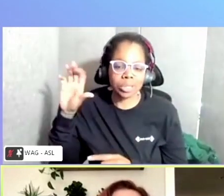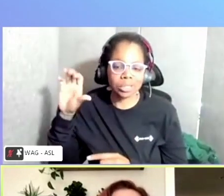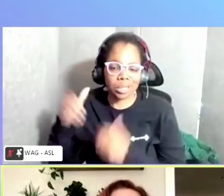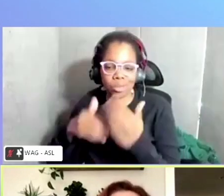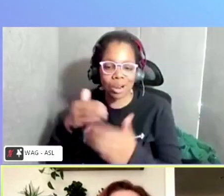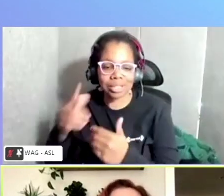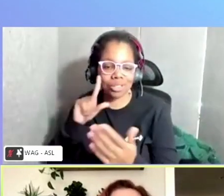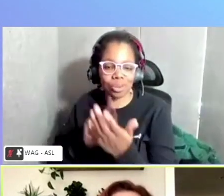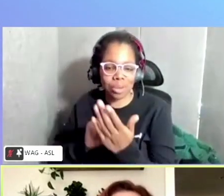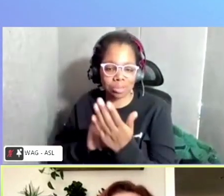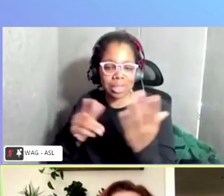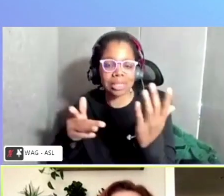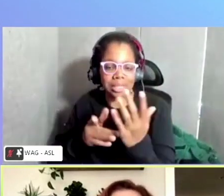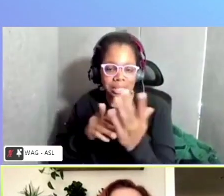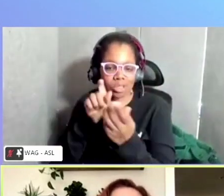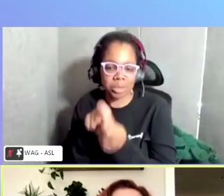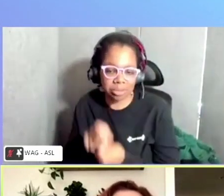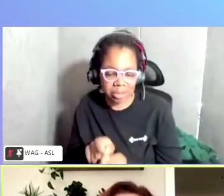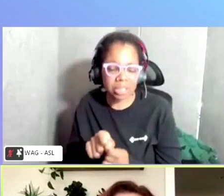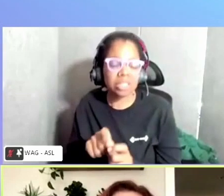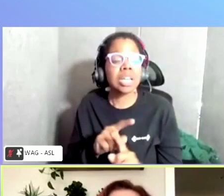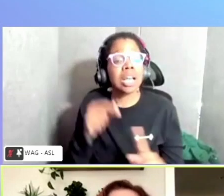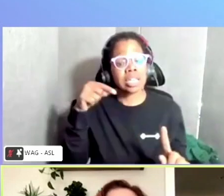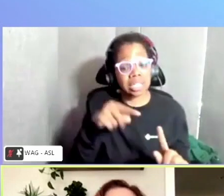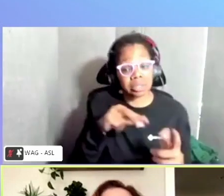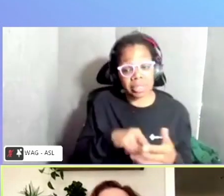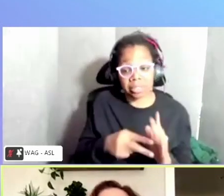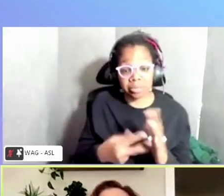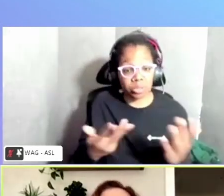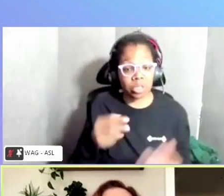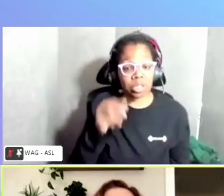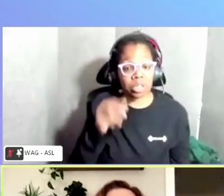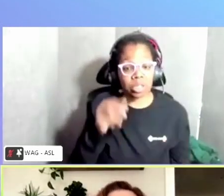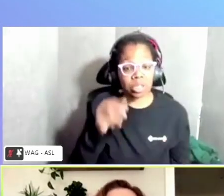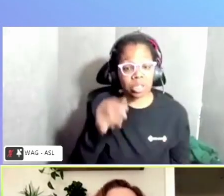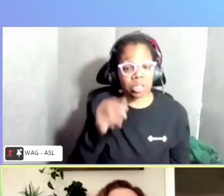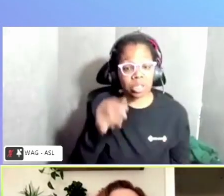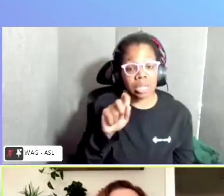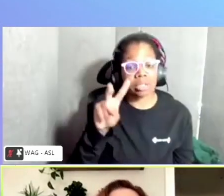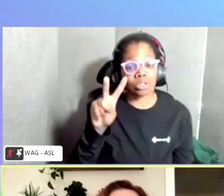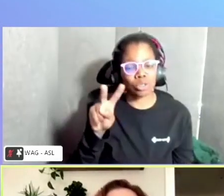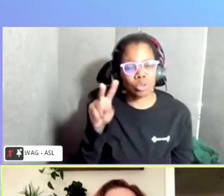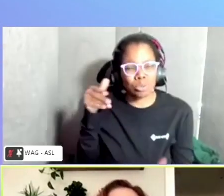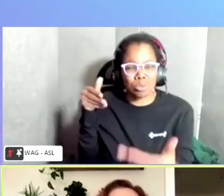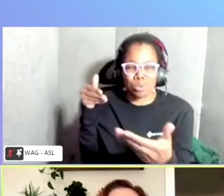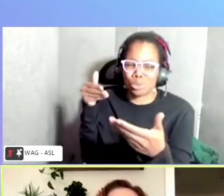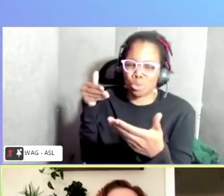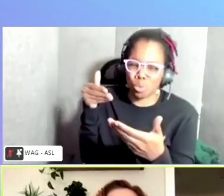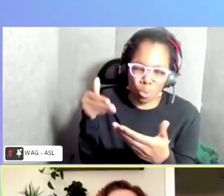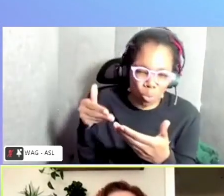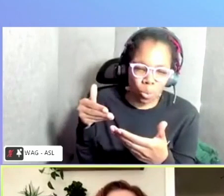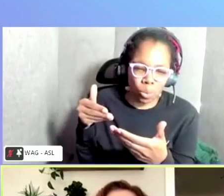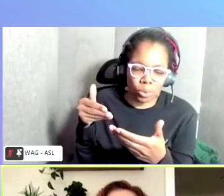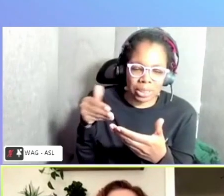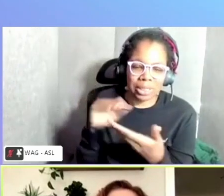for publishing technical specifications, this means that WCAG 2.2 is oh so close to becoming